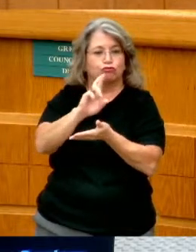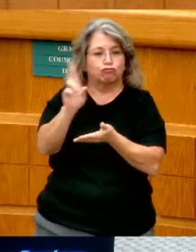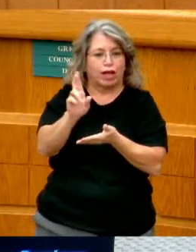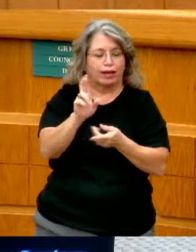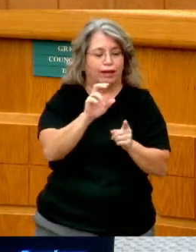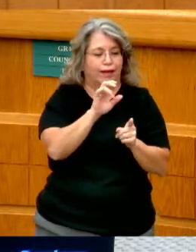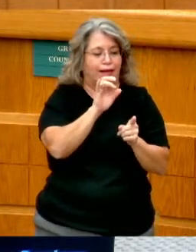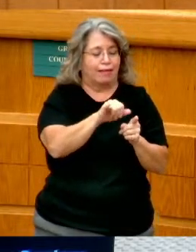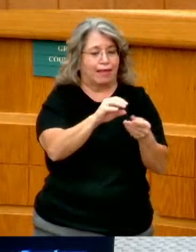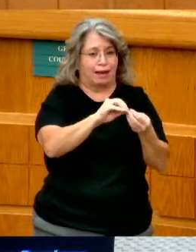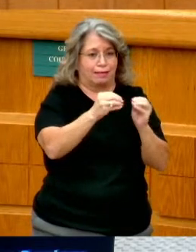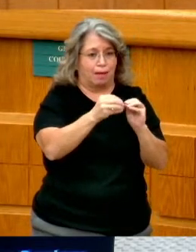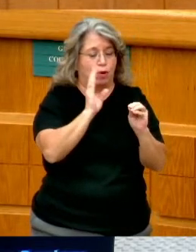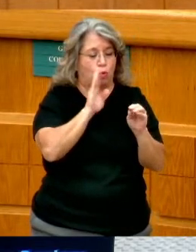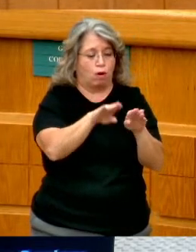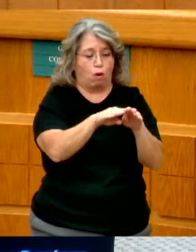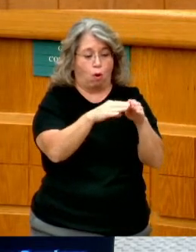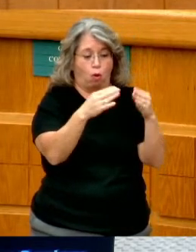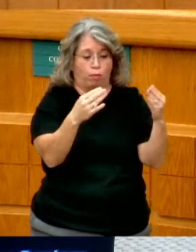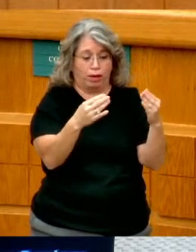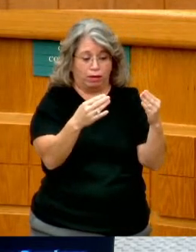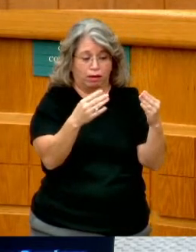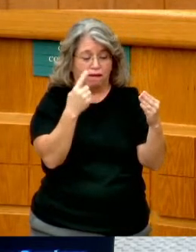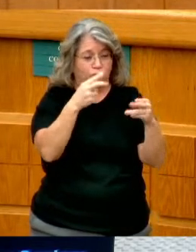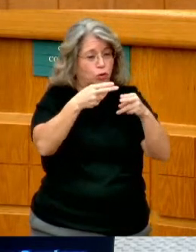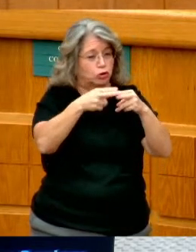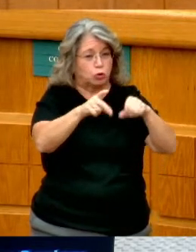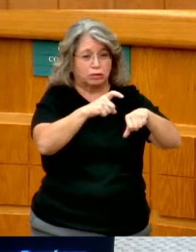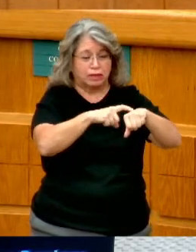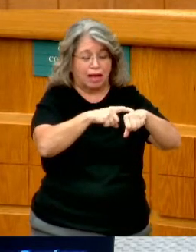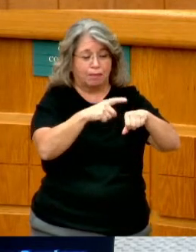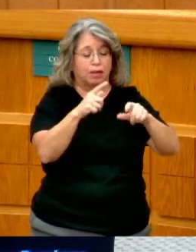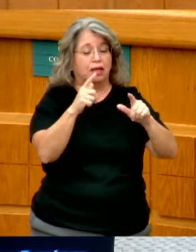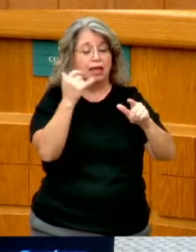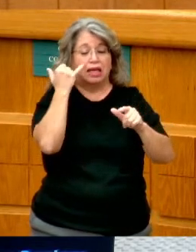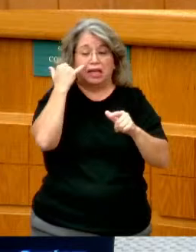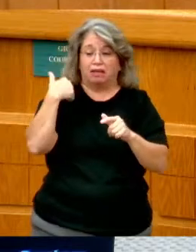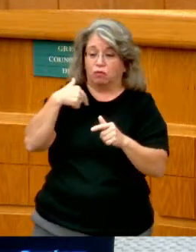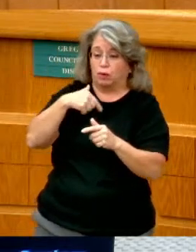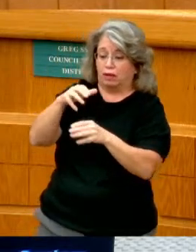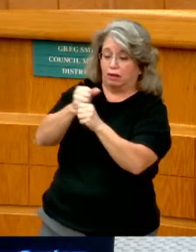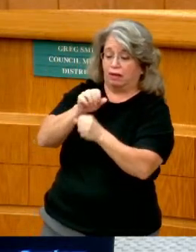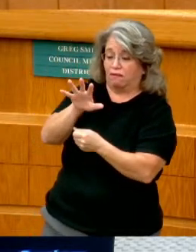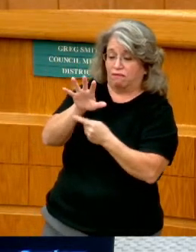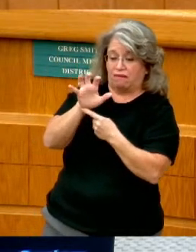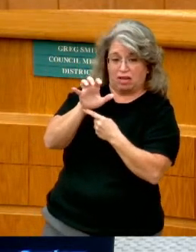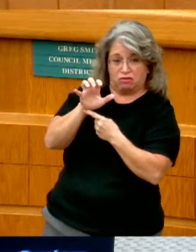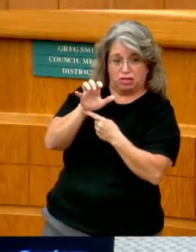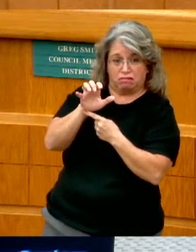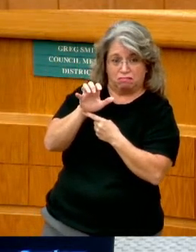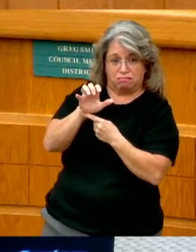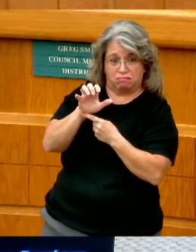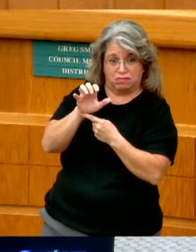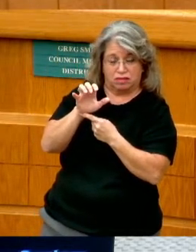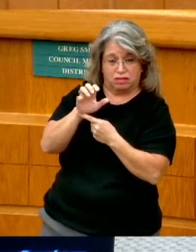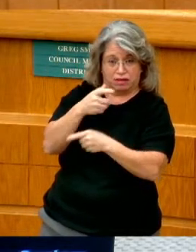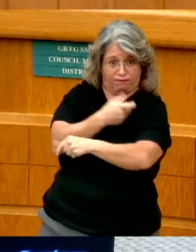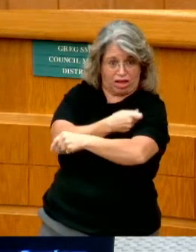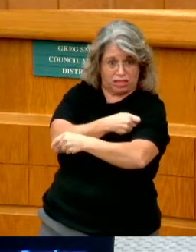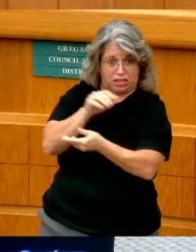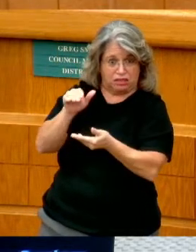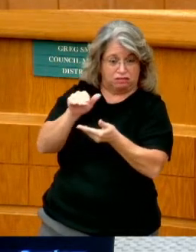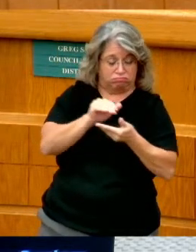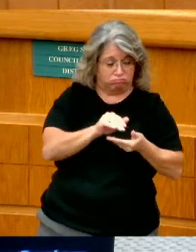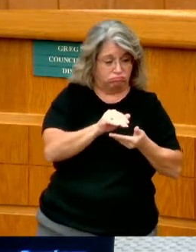until that number of slots is filled. So if we get 500 vaccines, we will announce that hopefully on